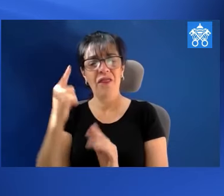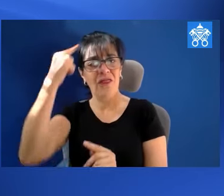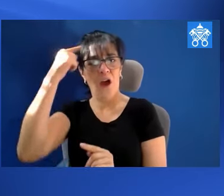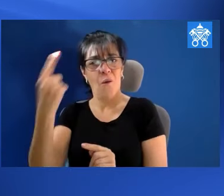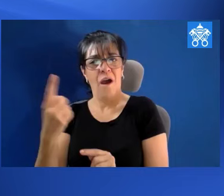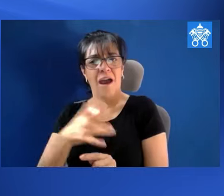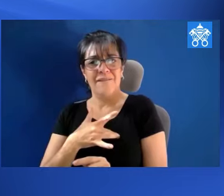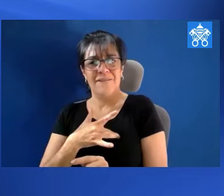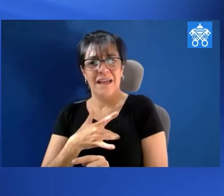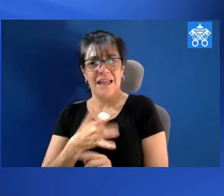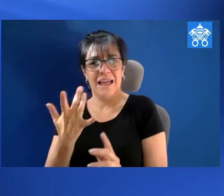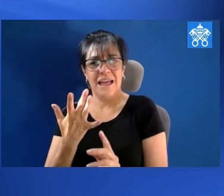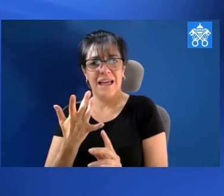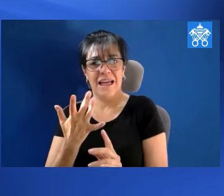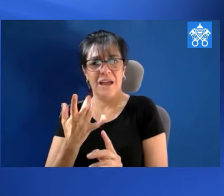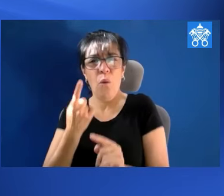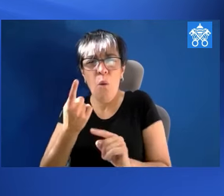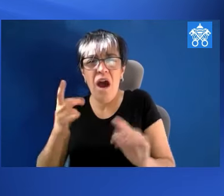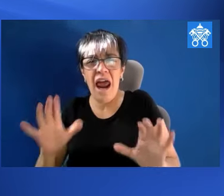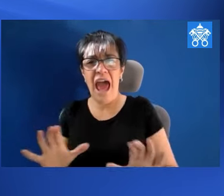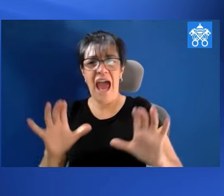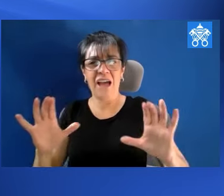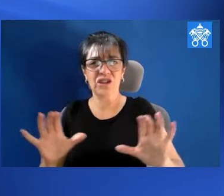one sentiment.